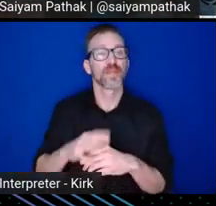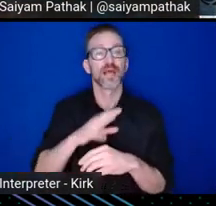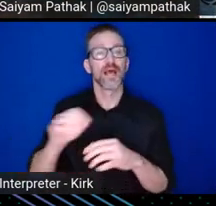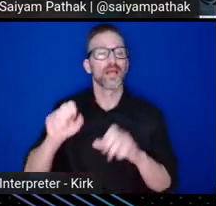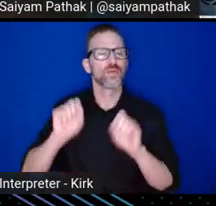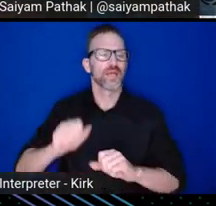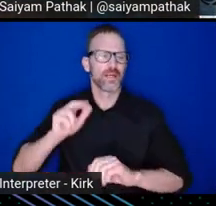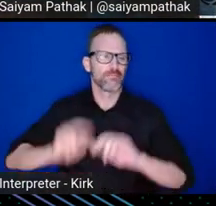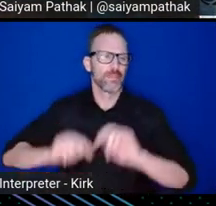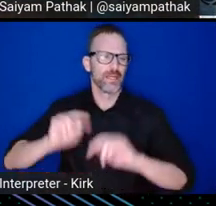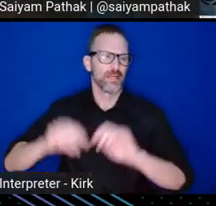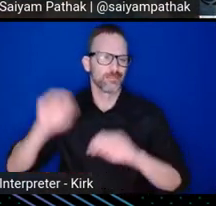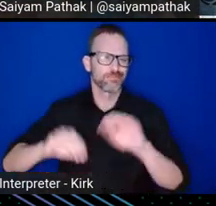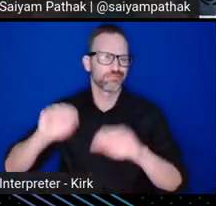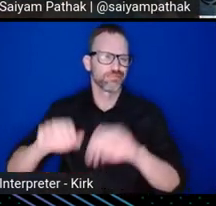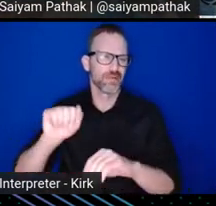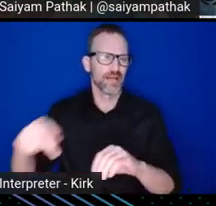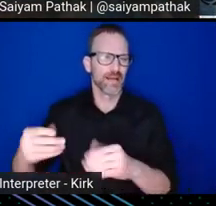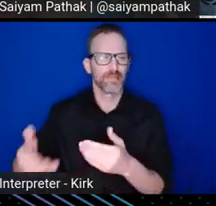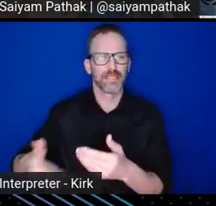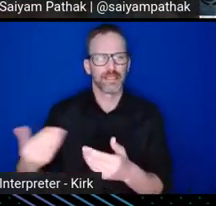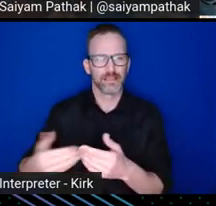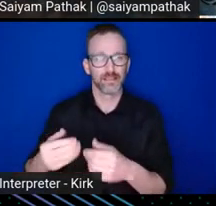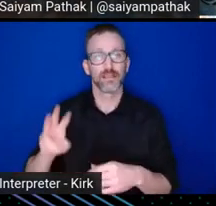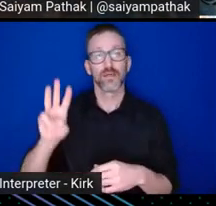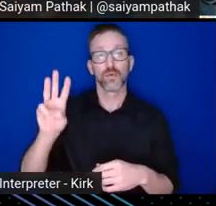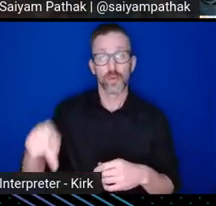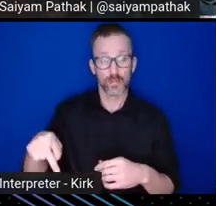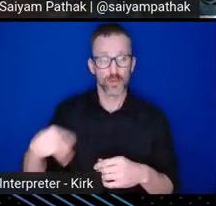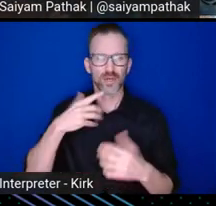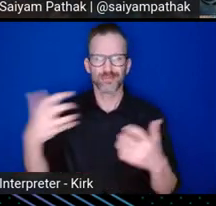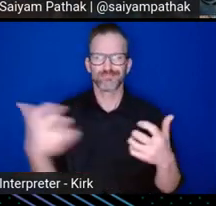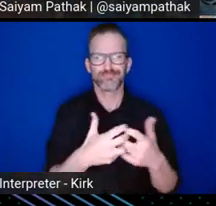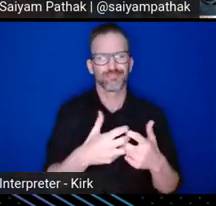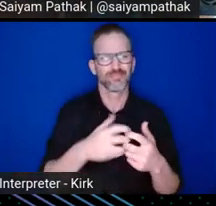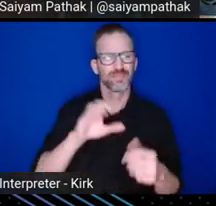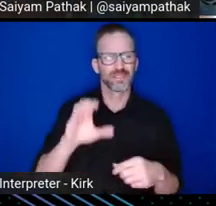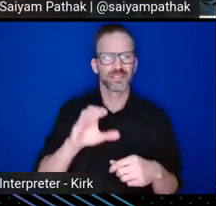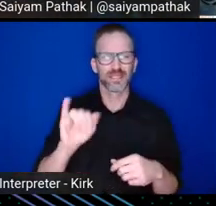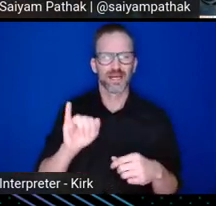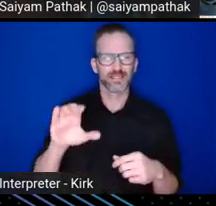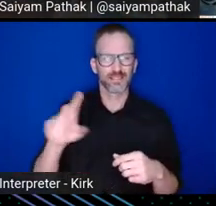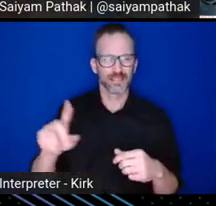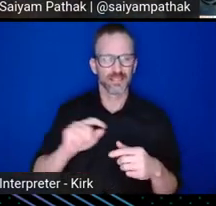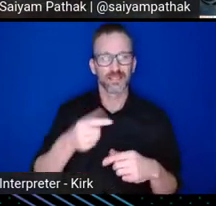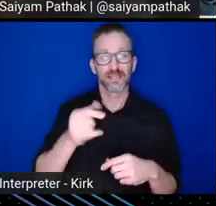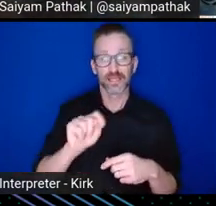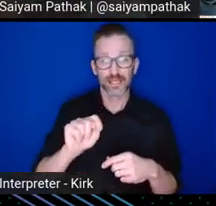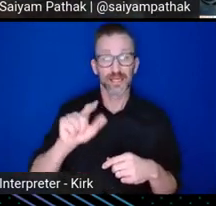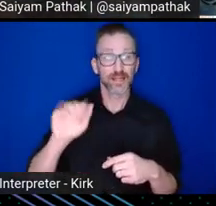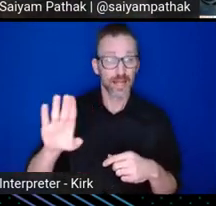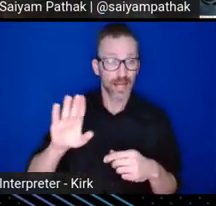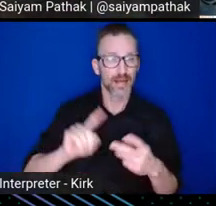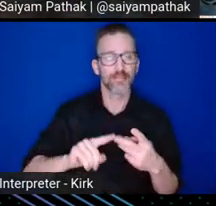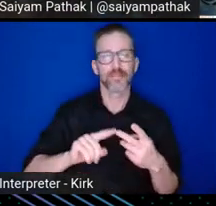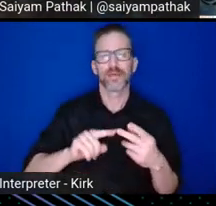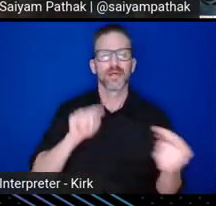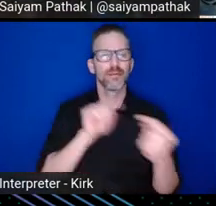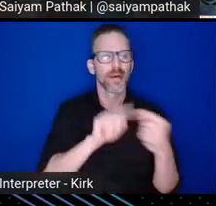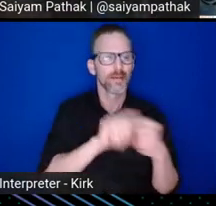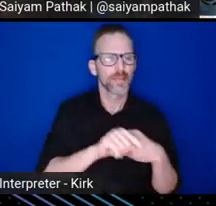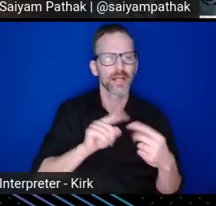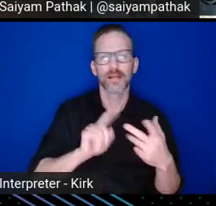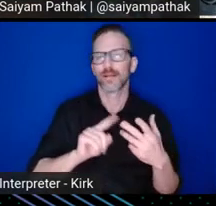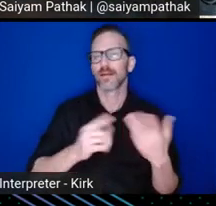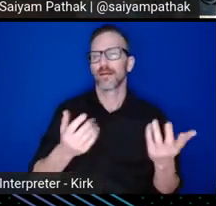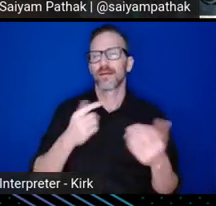We'll see how. It integrates well with the CI/CD ecosystem, like your GitLab CI pipelines, or it has a plugin based